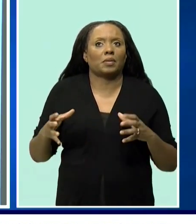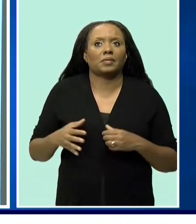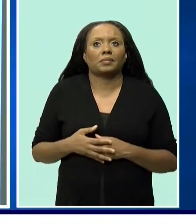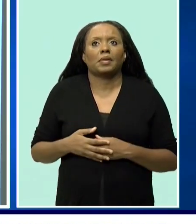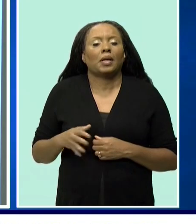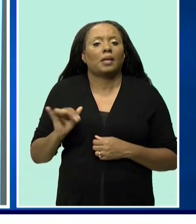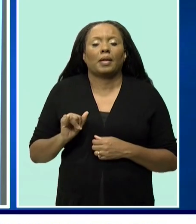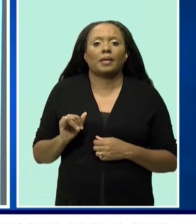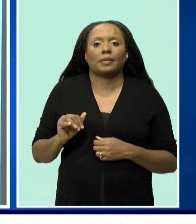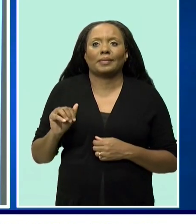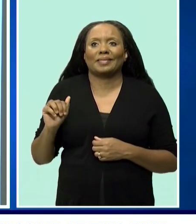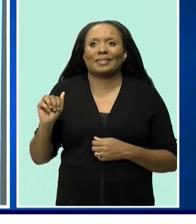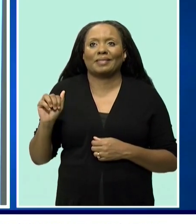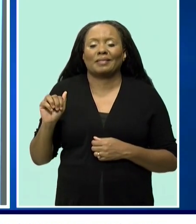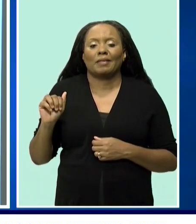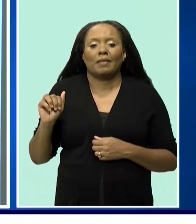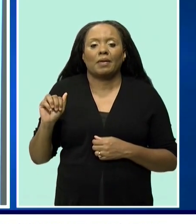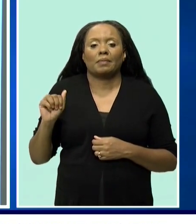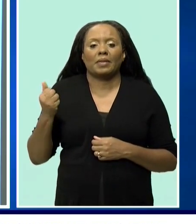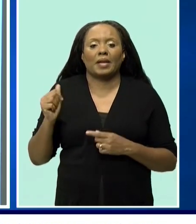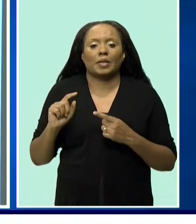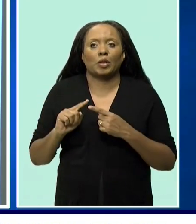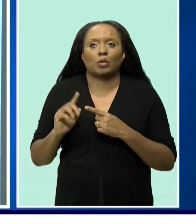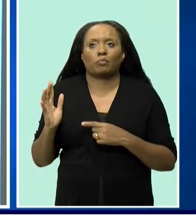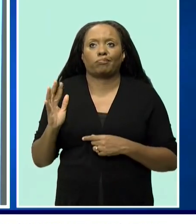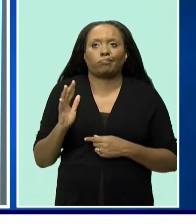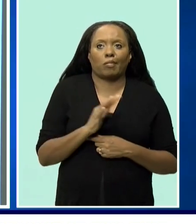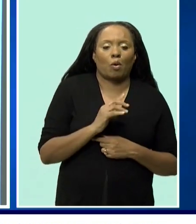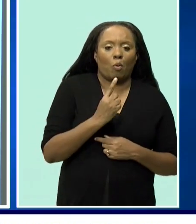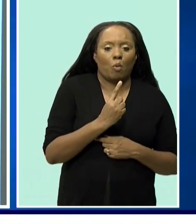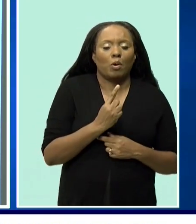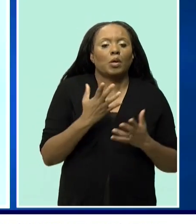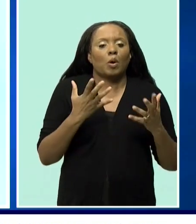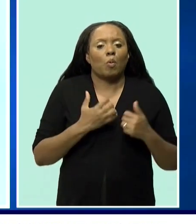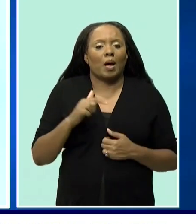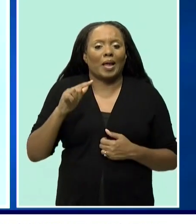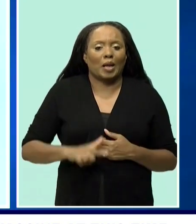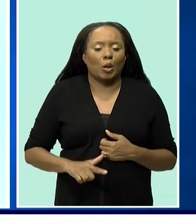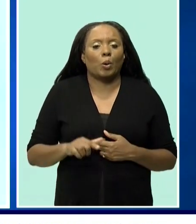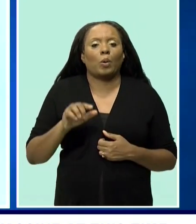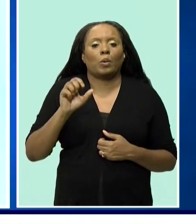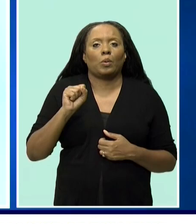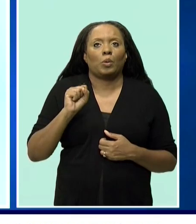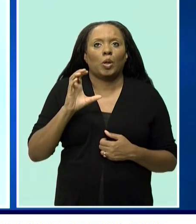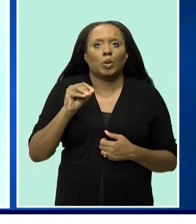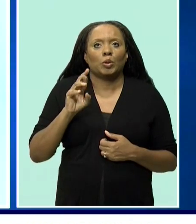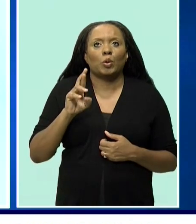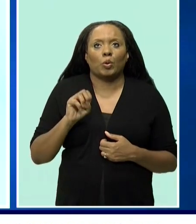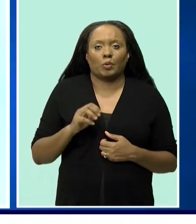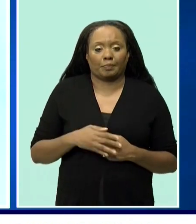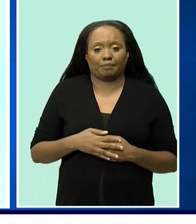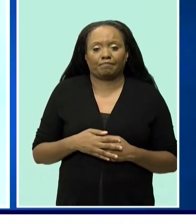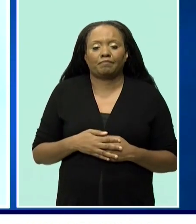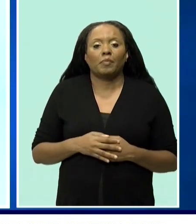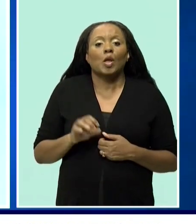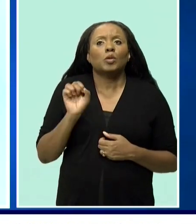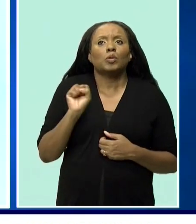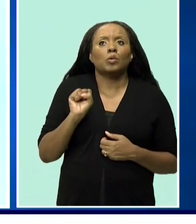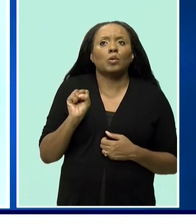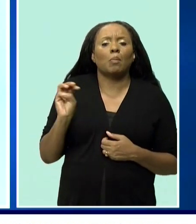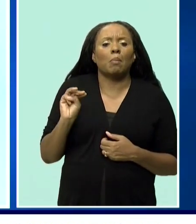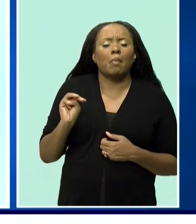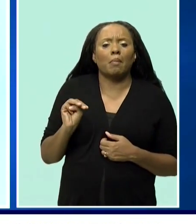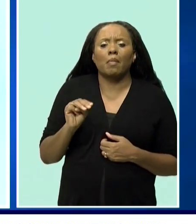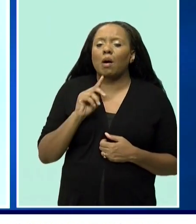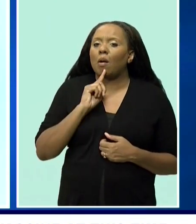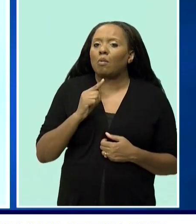1. The idea is that you want to have a low a score as possible. During the study, social media emerged as a power,